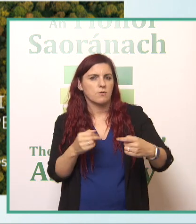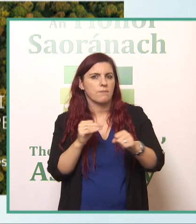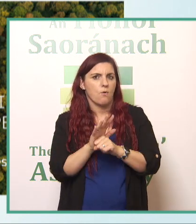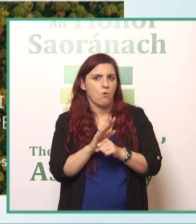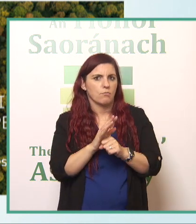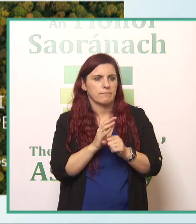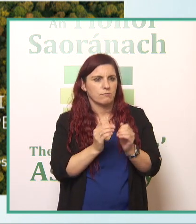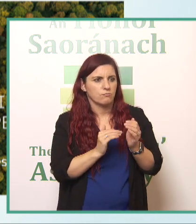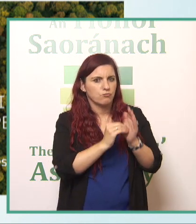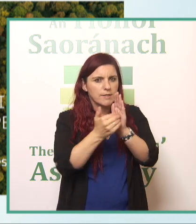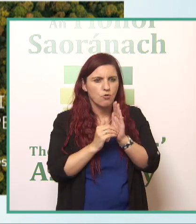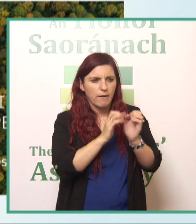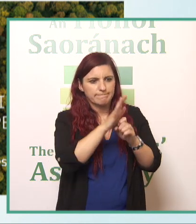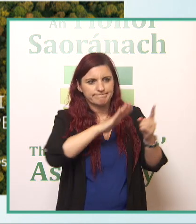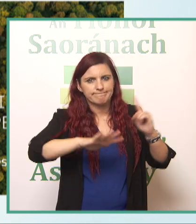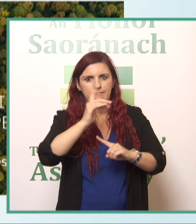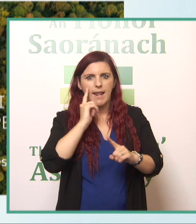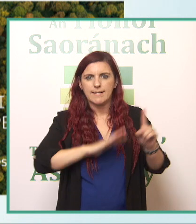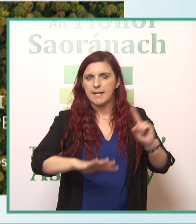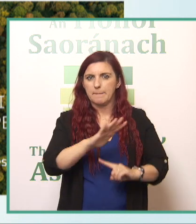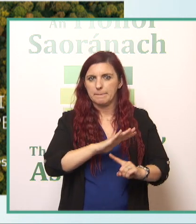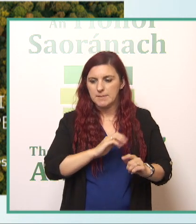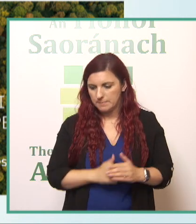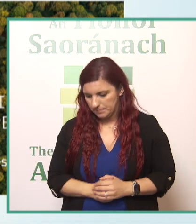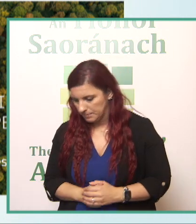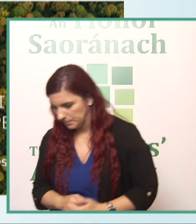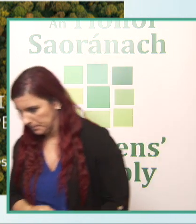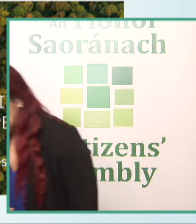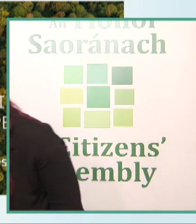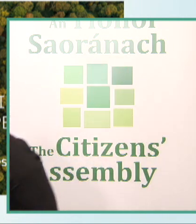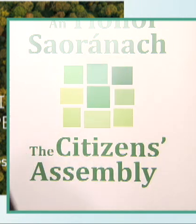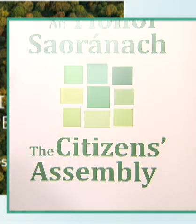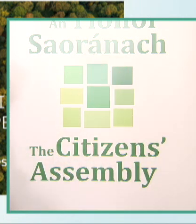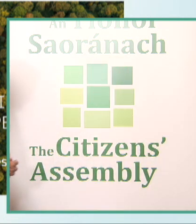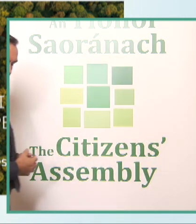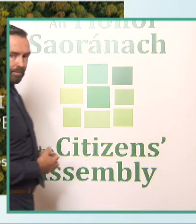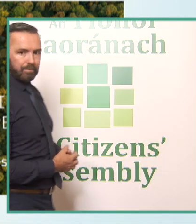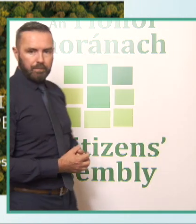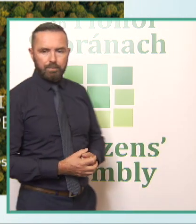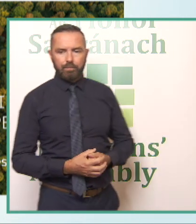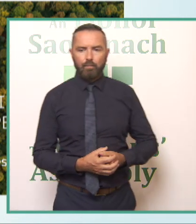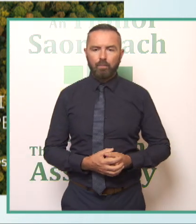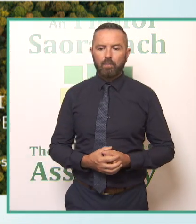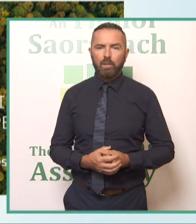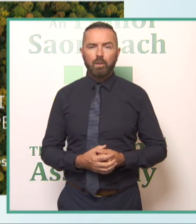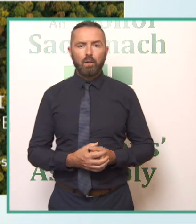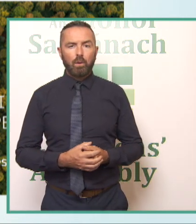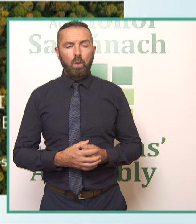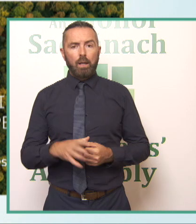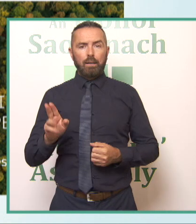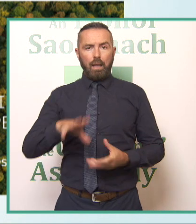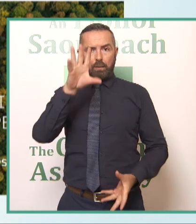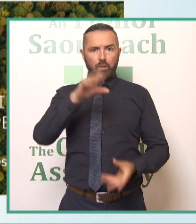restoring our landscapes. So it can be summarised really in 4 areas. The first one is to restore biodiversity. These